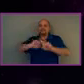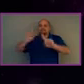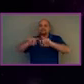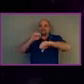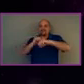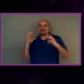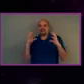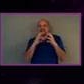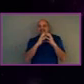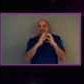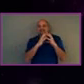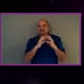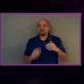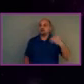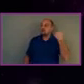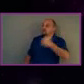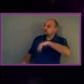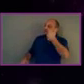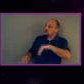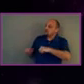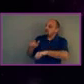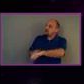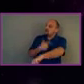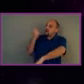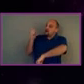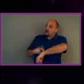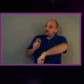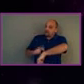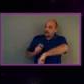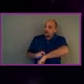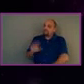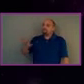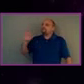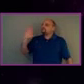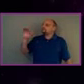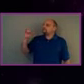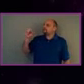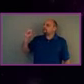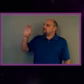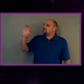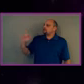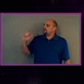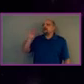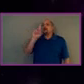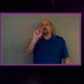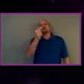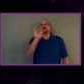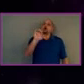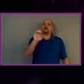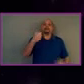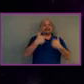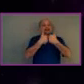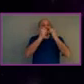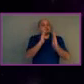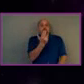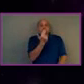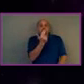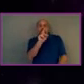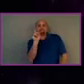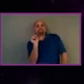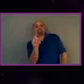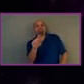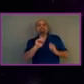Wow, nice, for a long time. And Jessica, Doggy Gamer 13 on YouTube asks, how fast will Lucy be